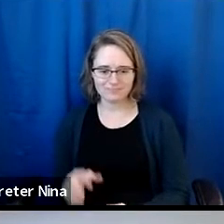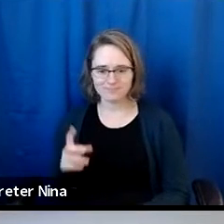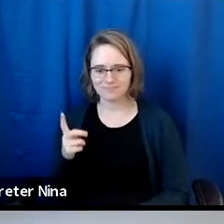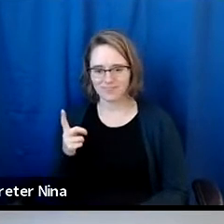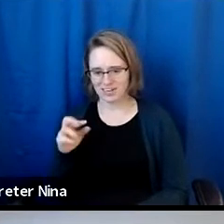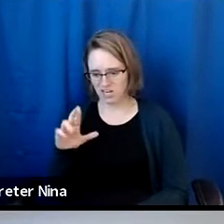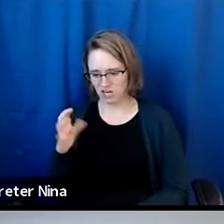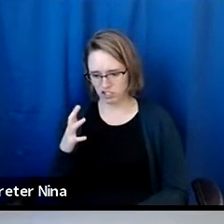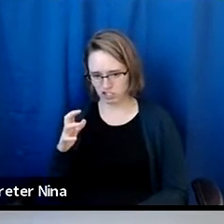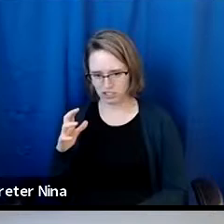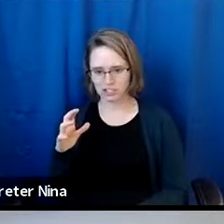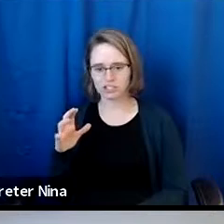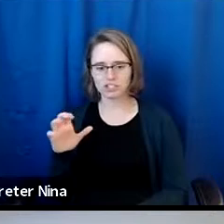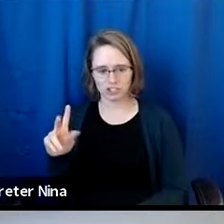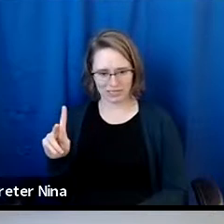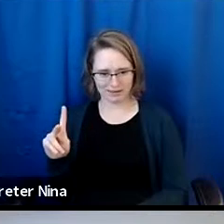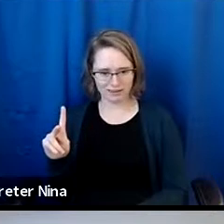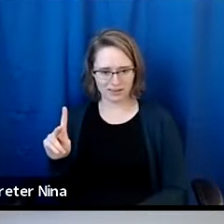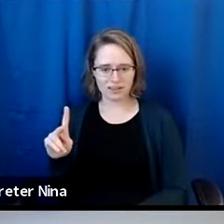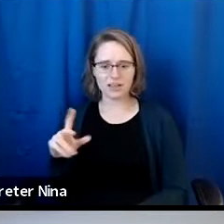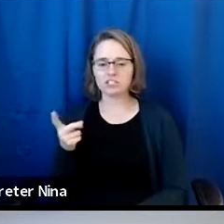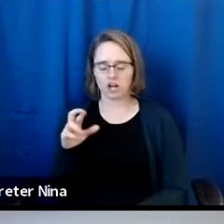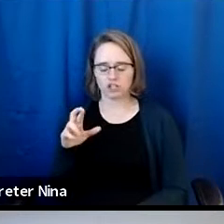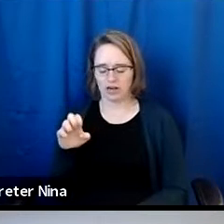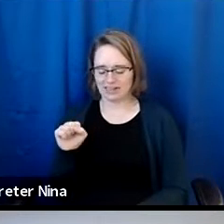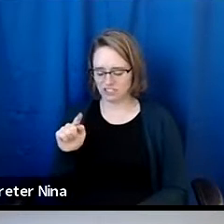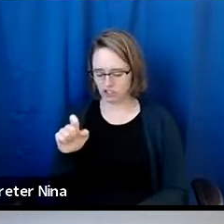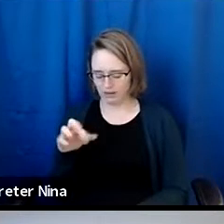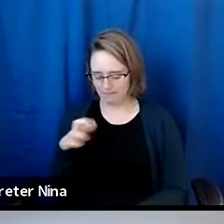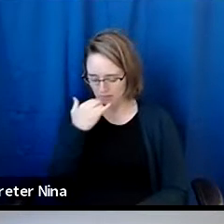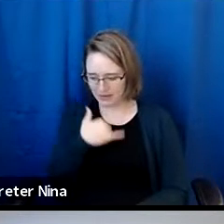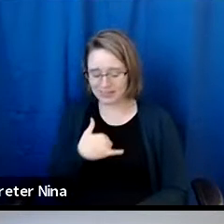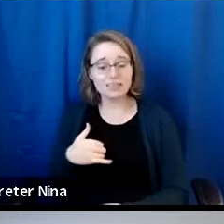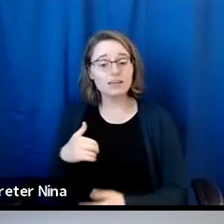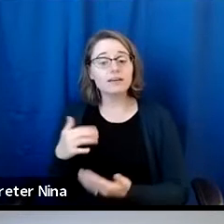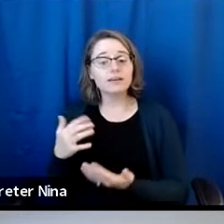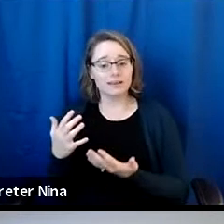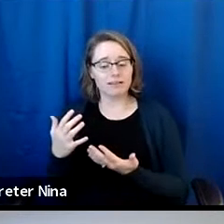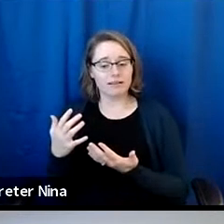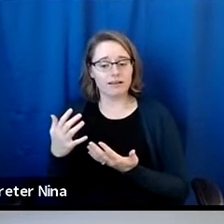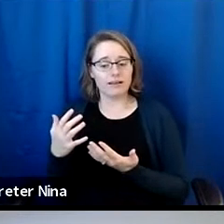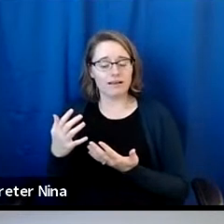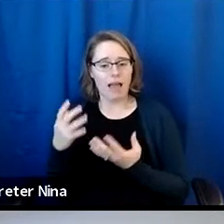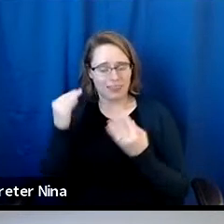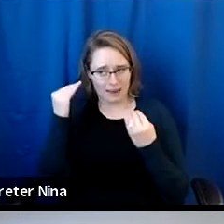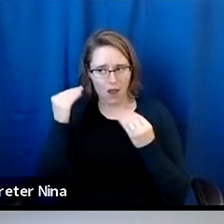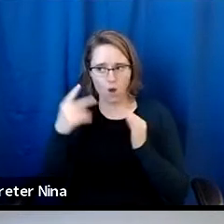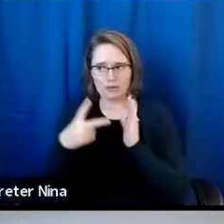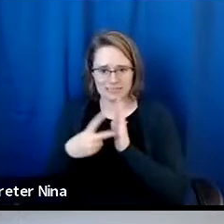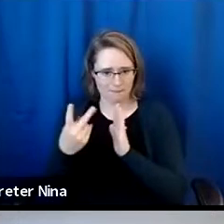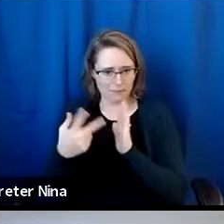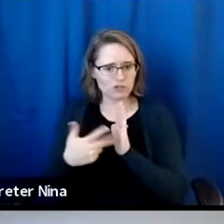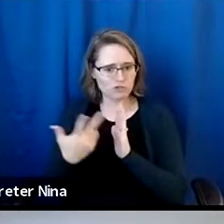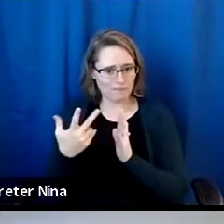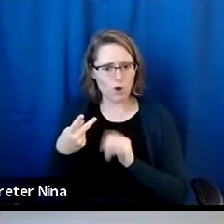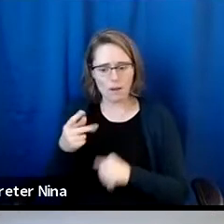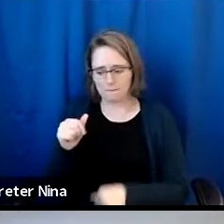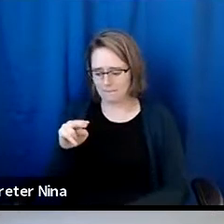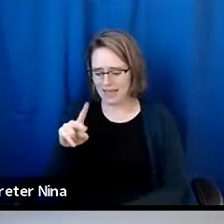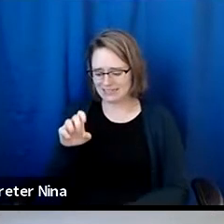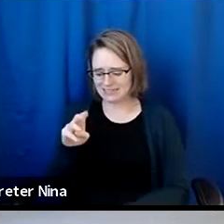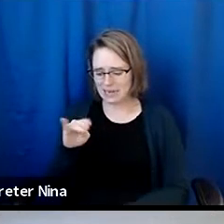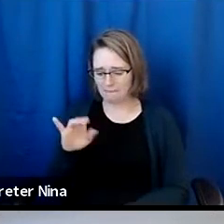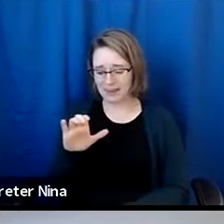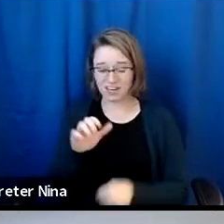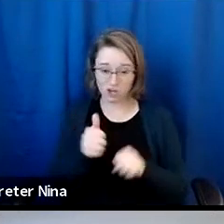The one thing I was going to say, and not to bring the conversation down, but I think when we talk about this double and triple pandemic,